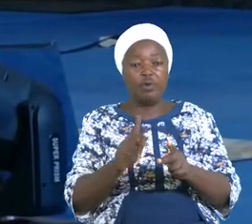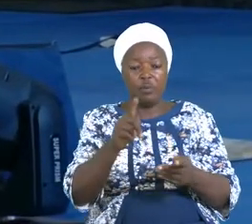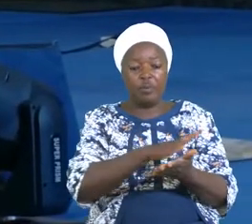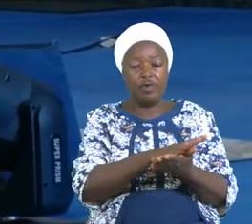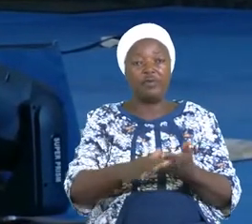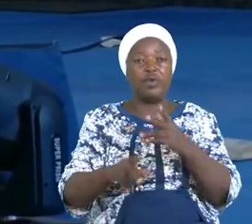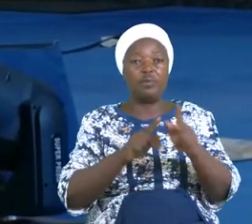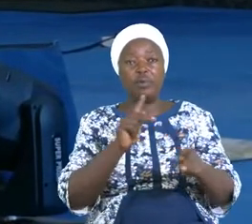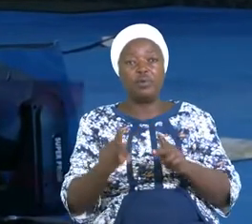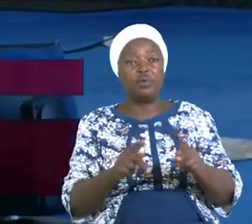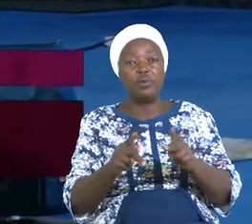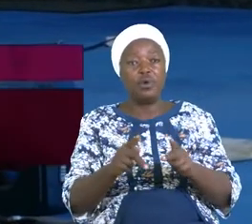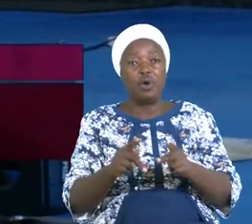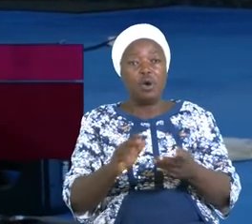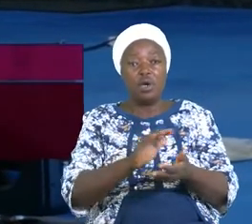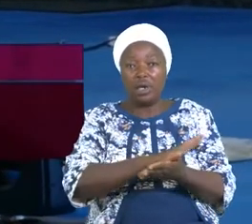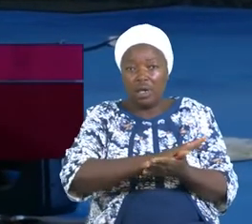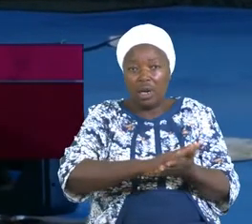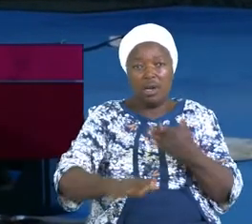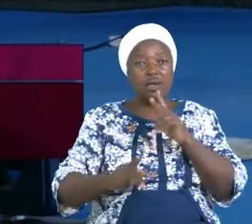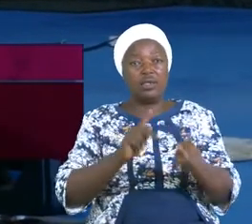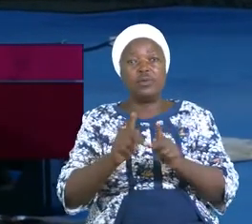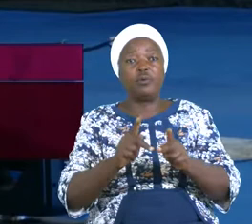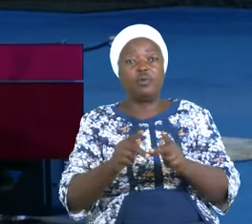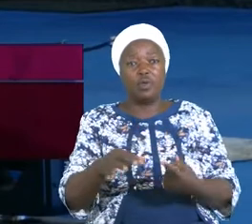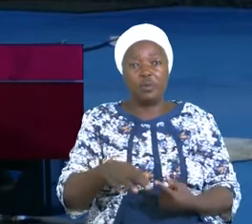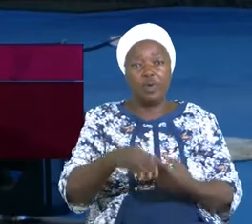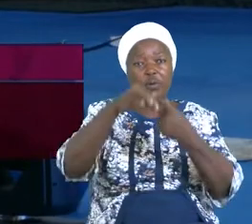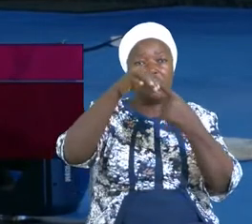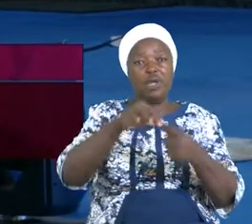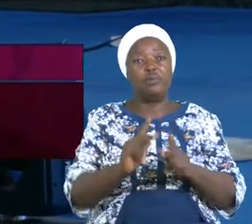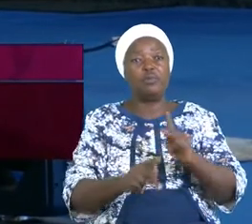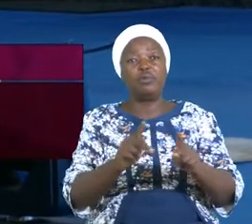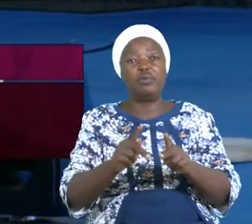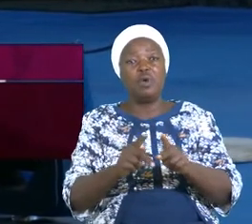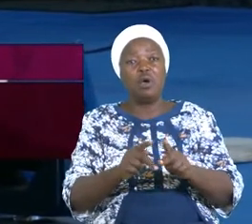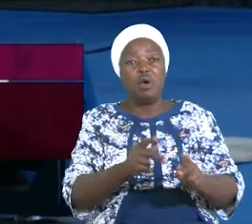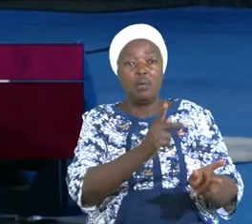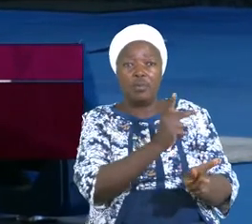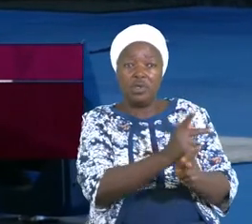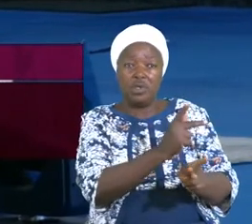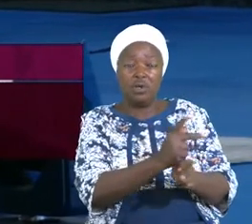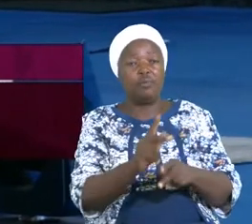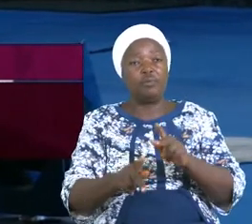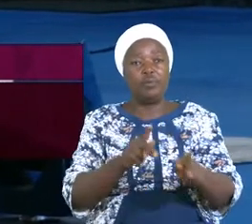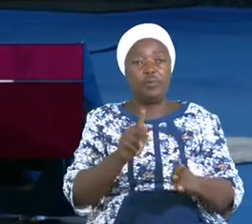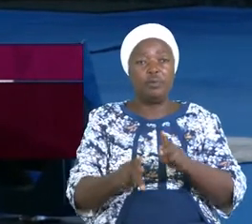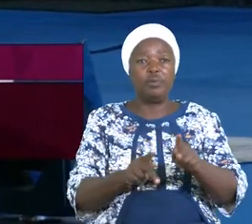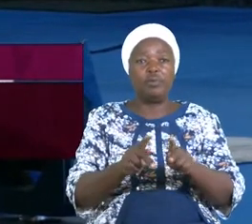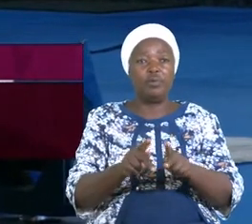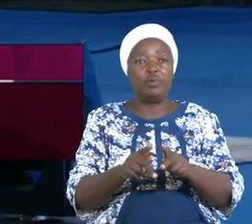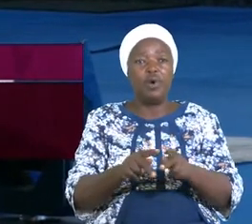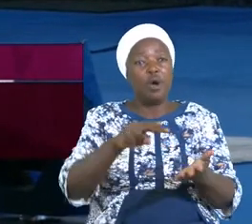people, purged people, peculiar people, preserved people,